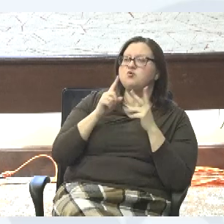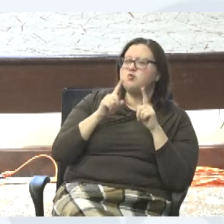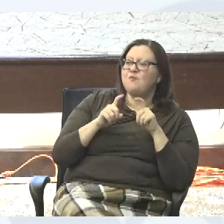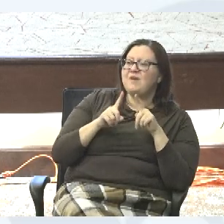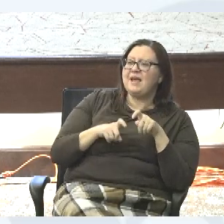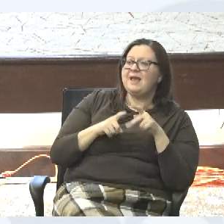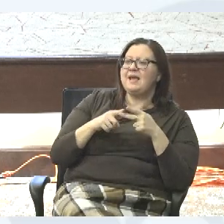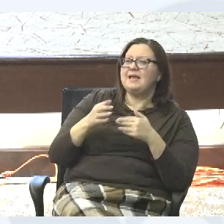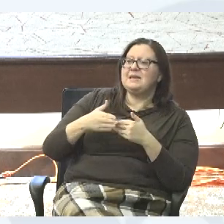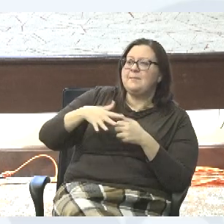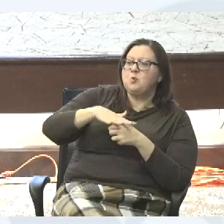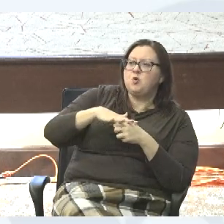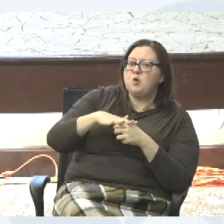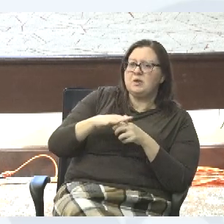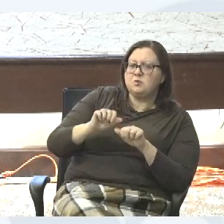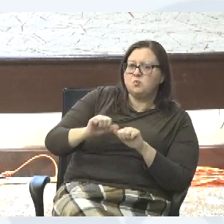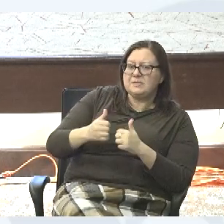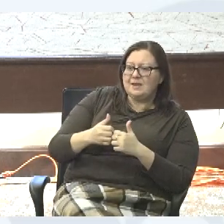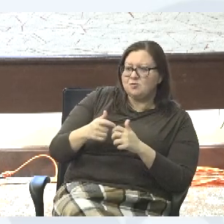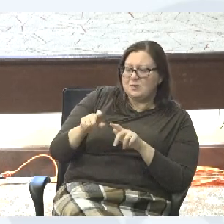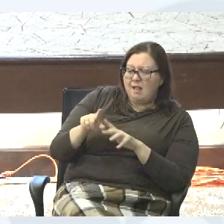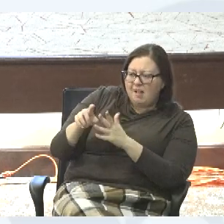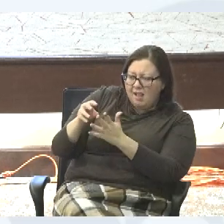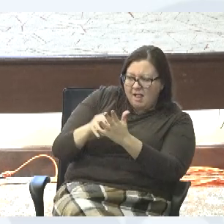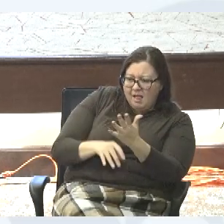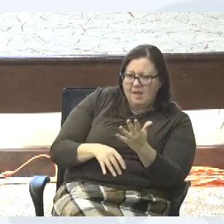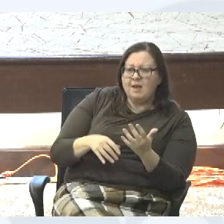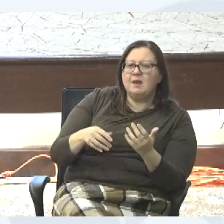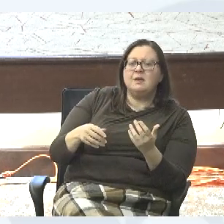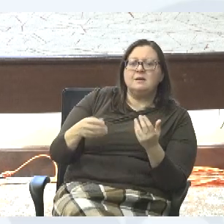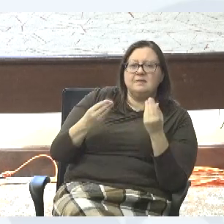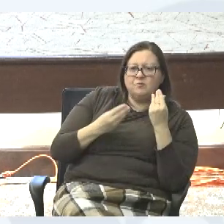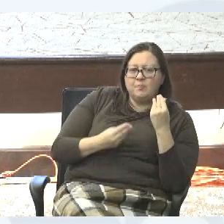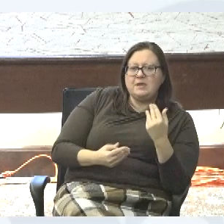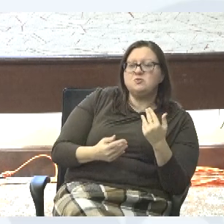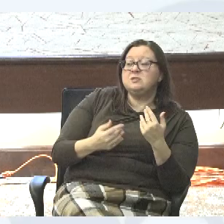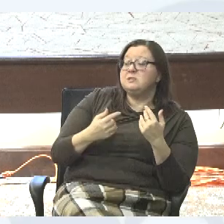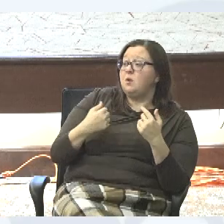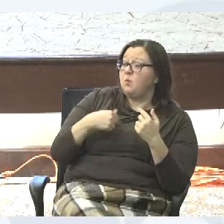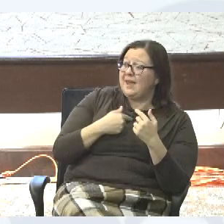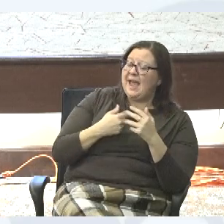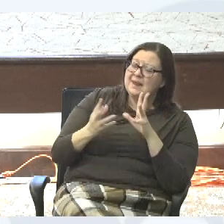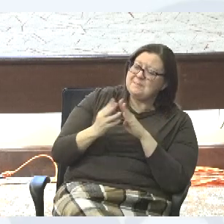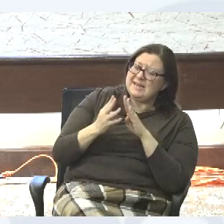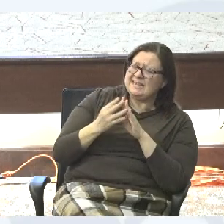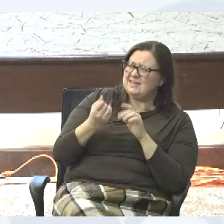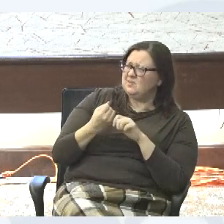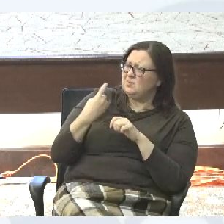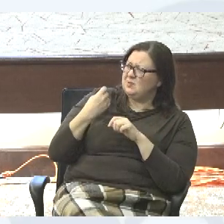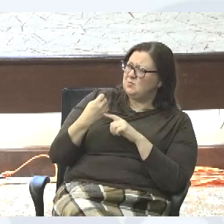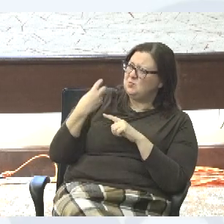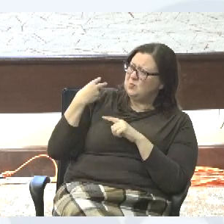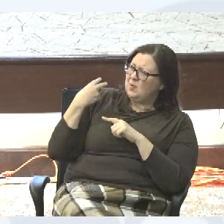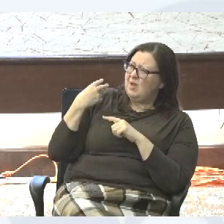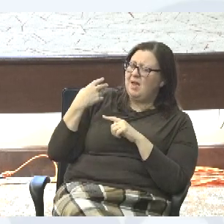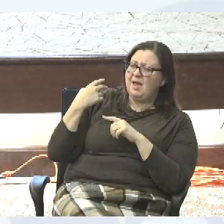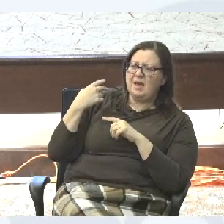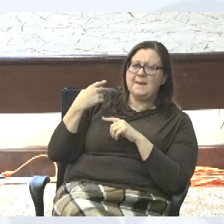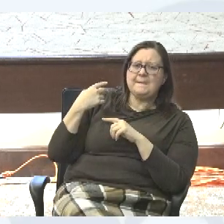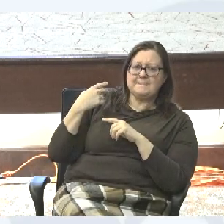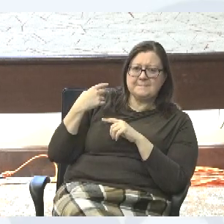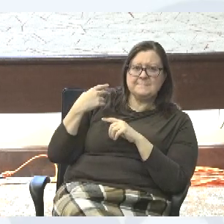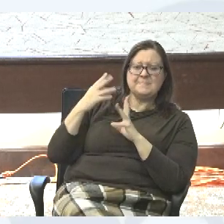neighborhood associations, and continue to do that, even though we had those formal meetings over a year ago now. Those